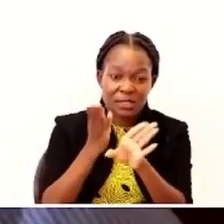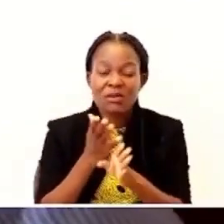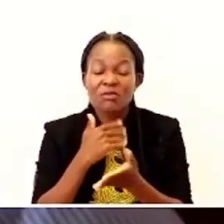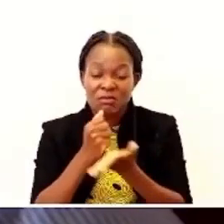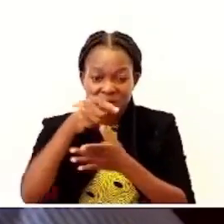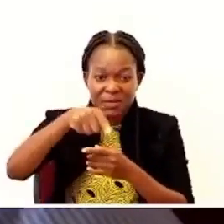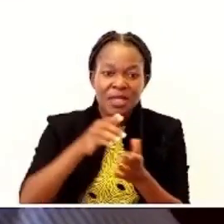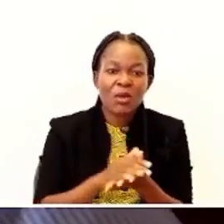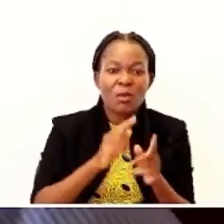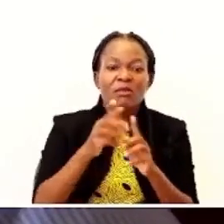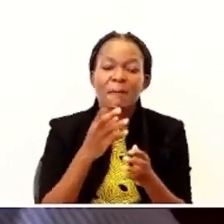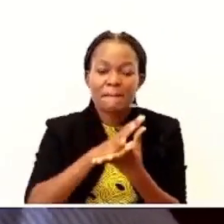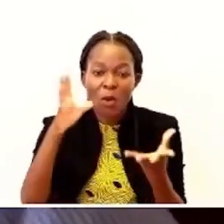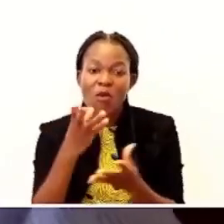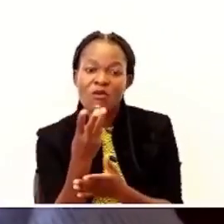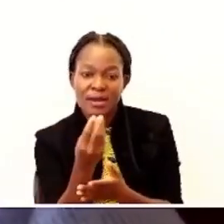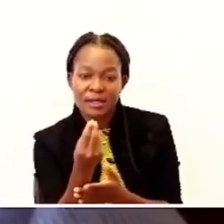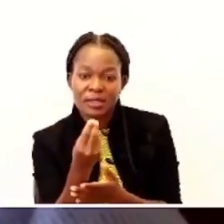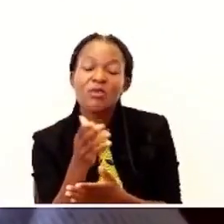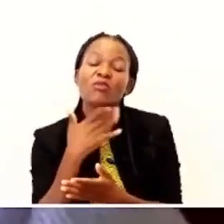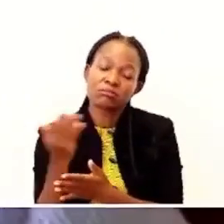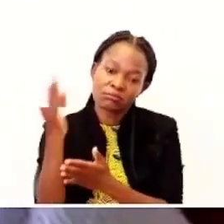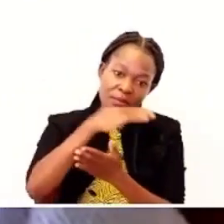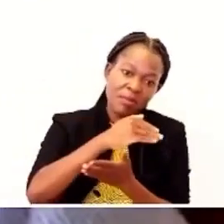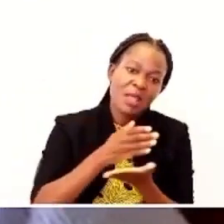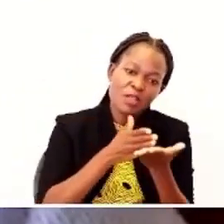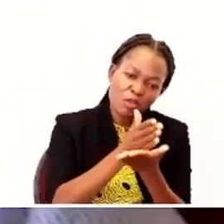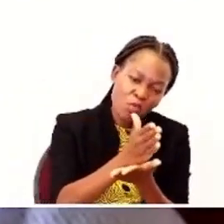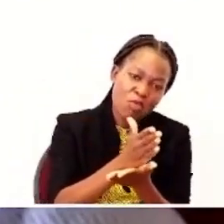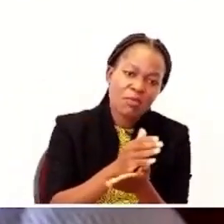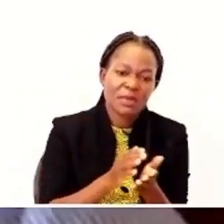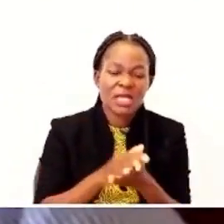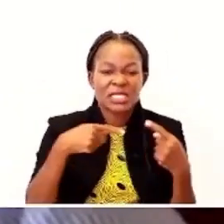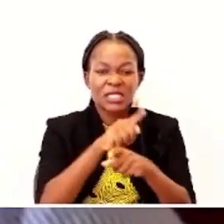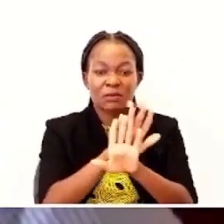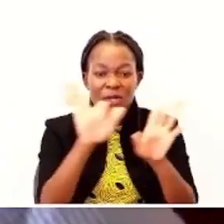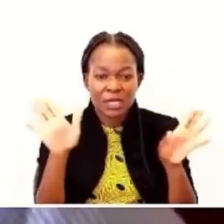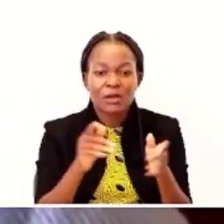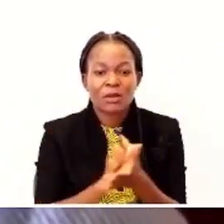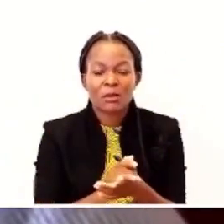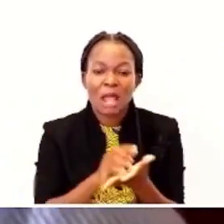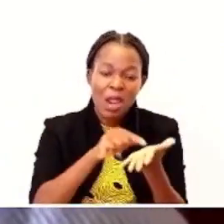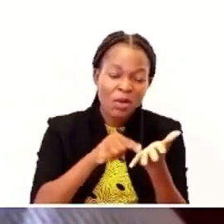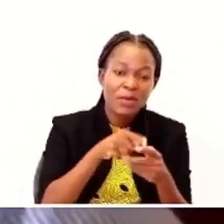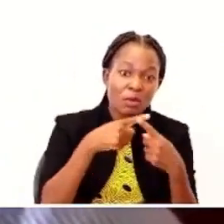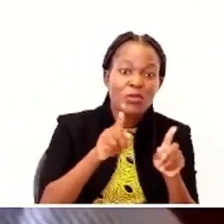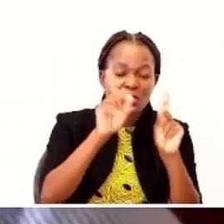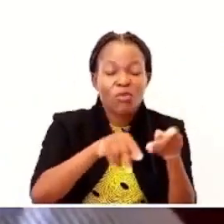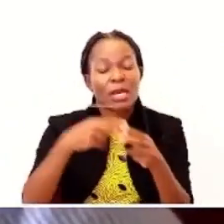damage finance needs to come through accountability and liability of those